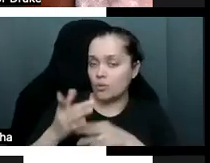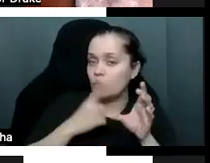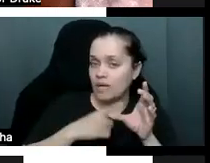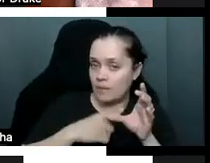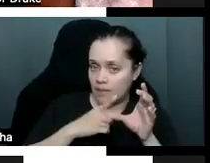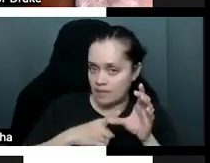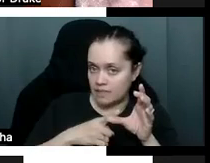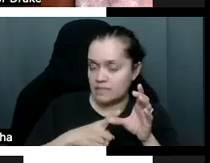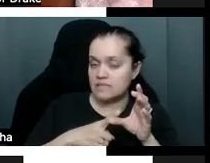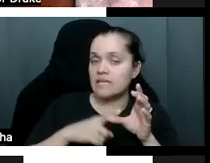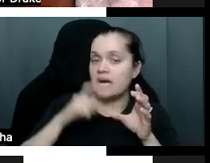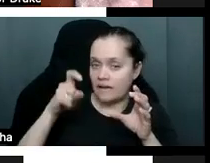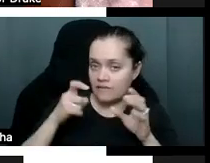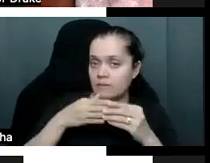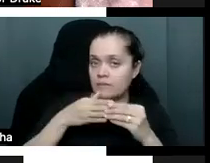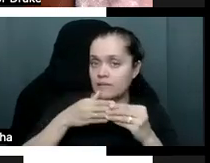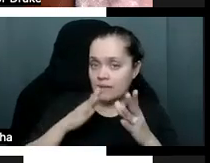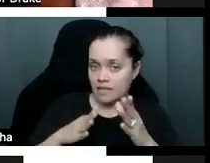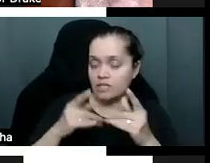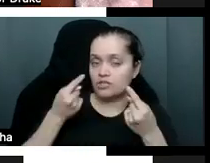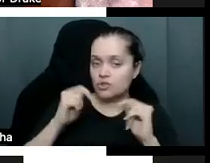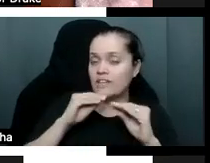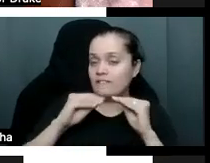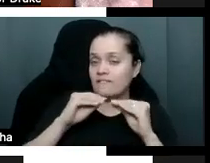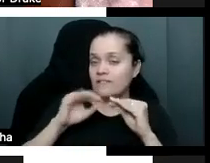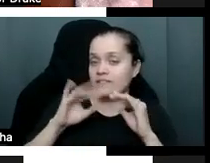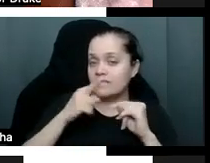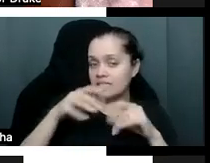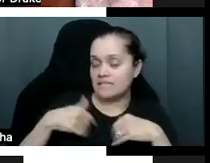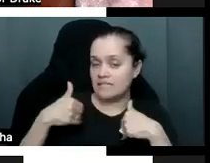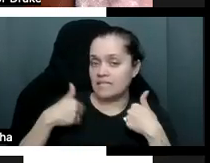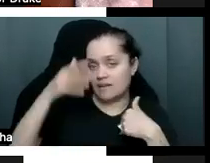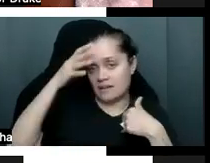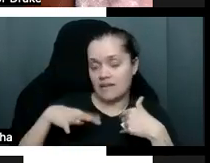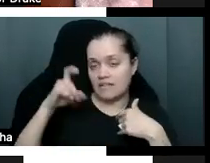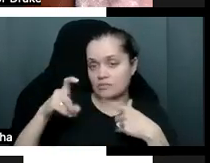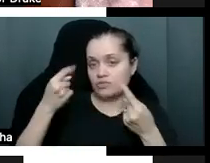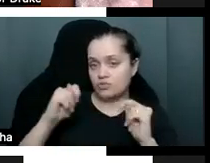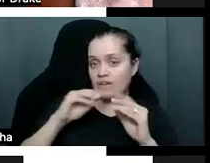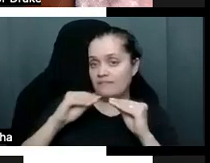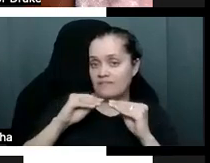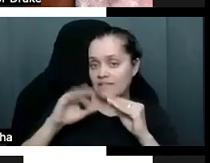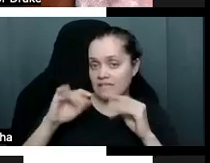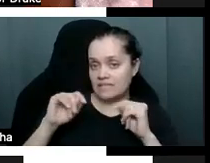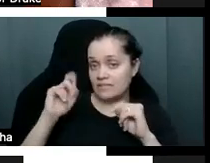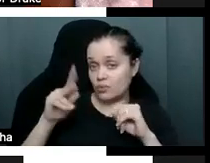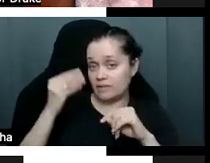authorities, got to be a leader to try to fix it. He's the young guy to try to fix it.